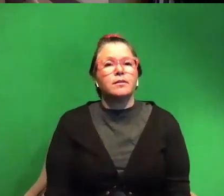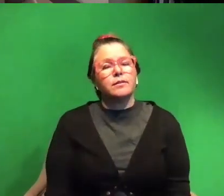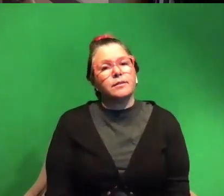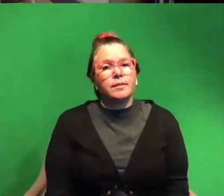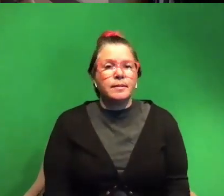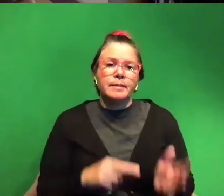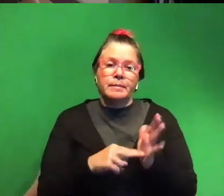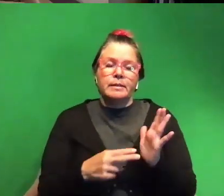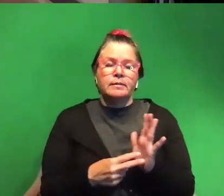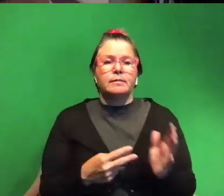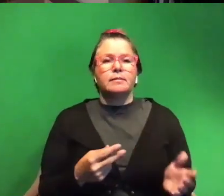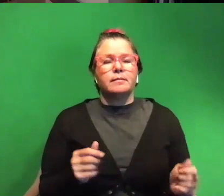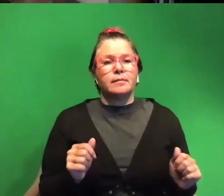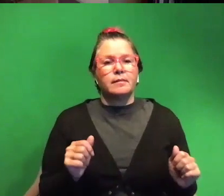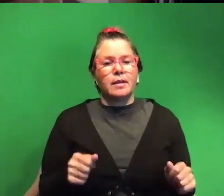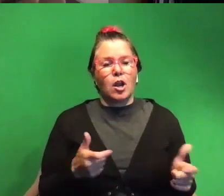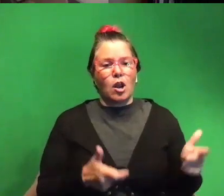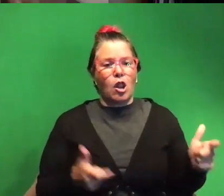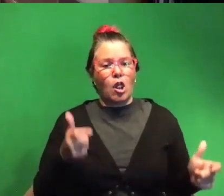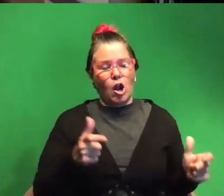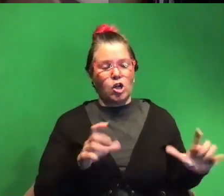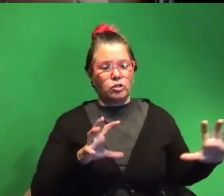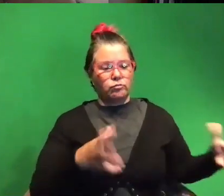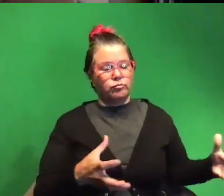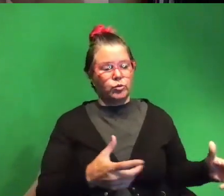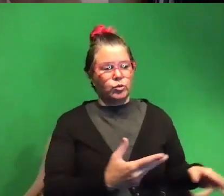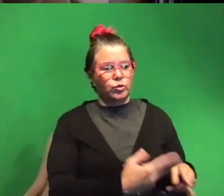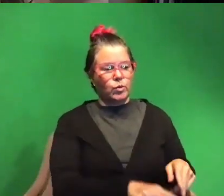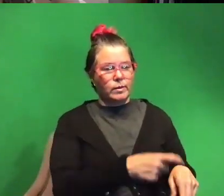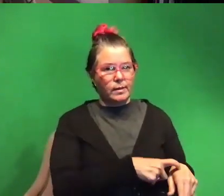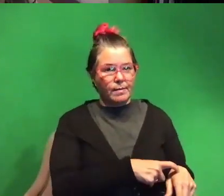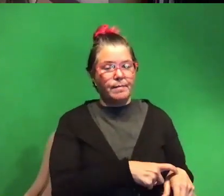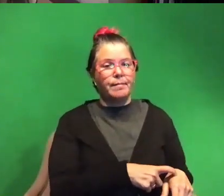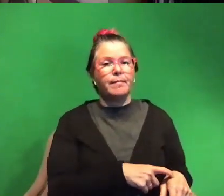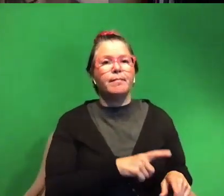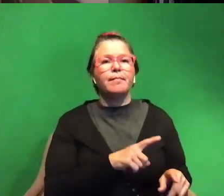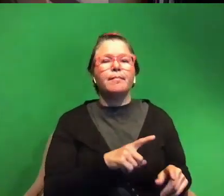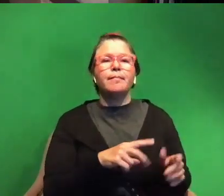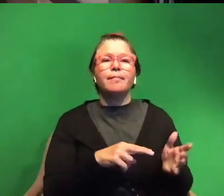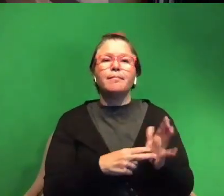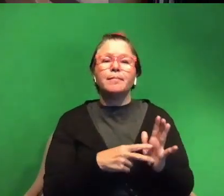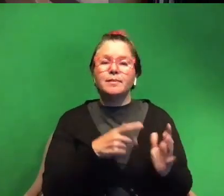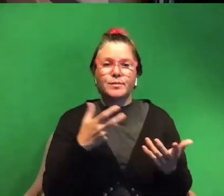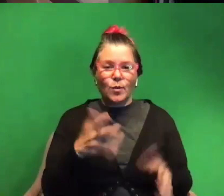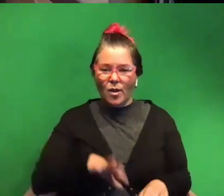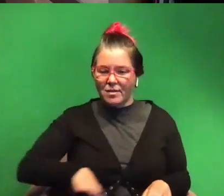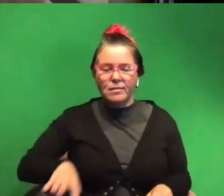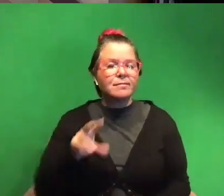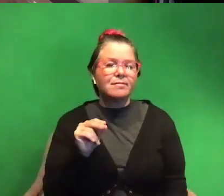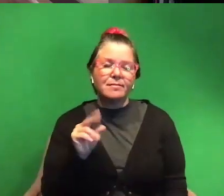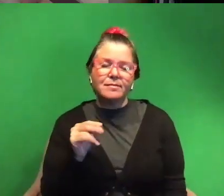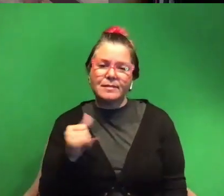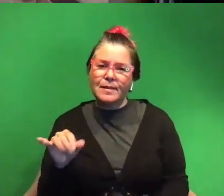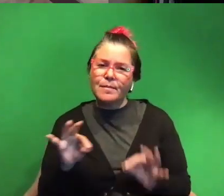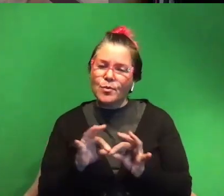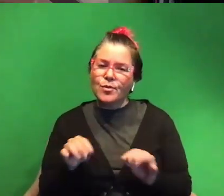get, you know, larger colonies of those in a shorter period of time, but it doesn't mean that we no longer want these guys